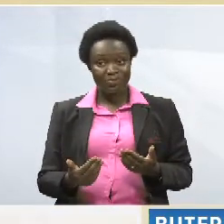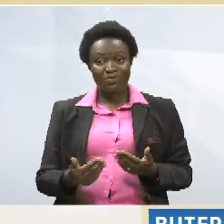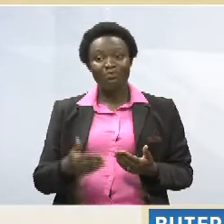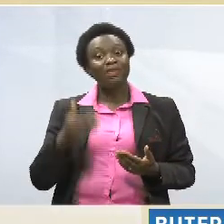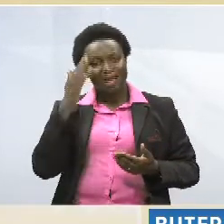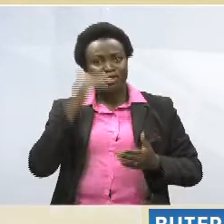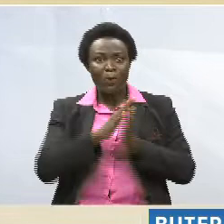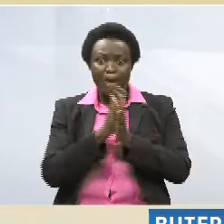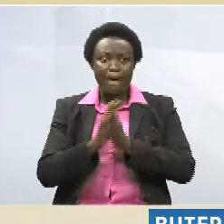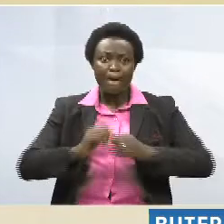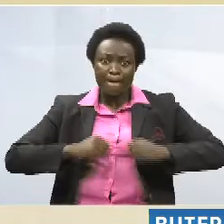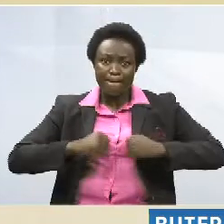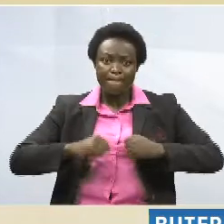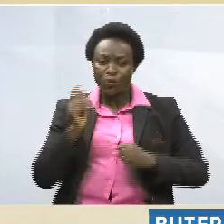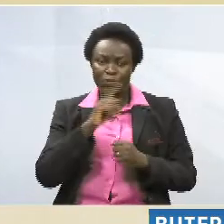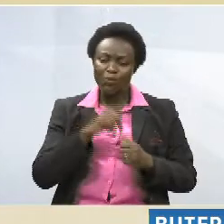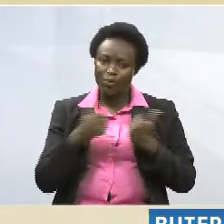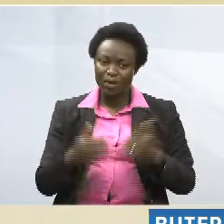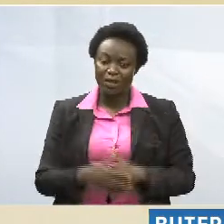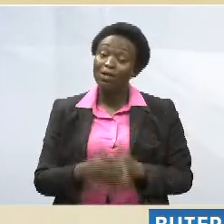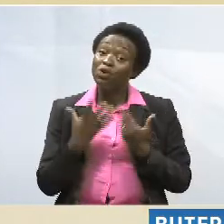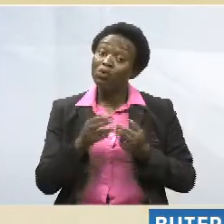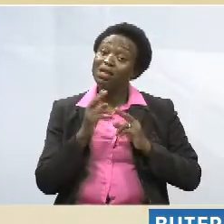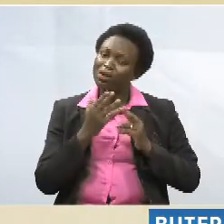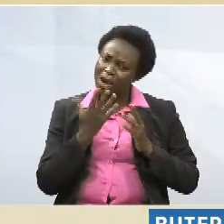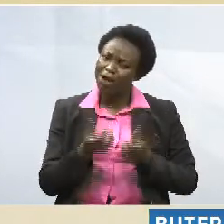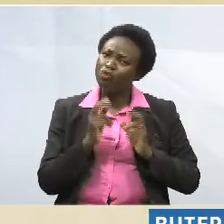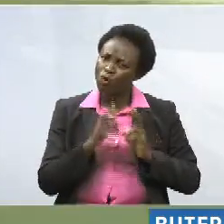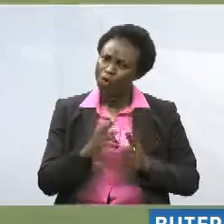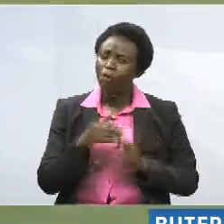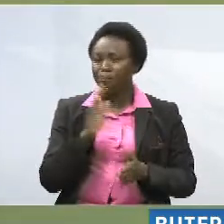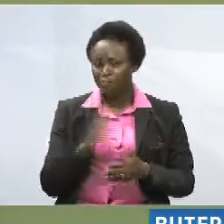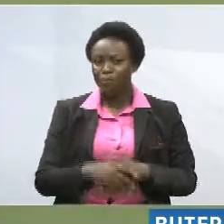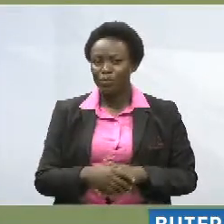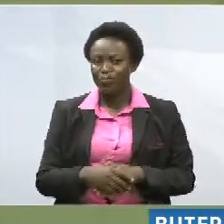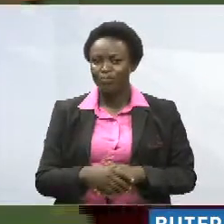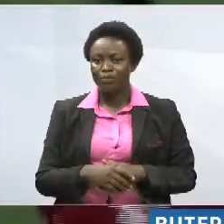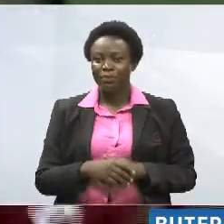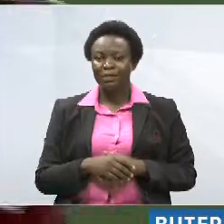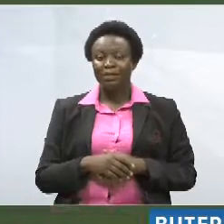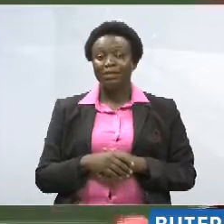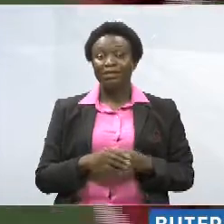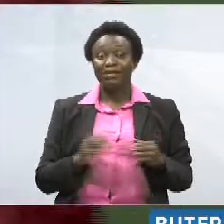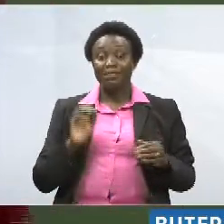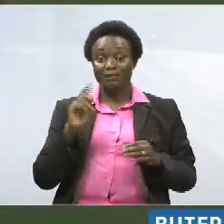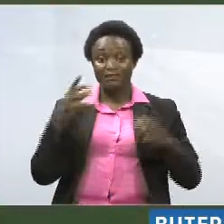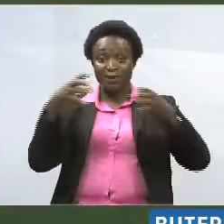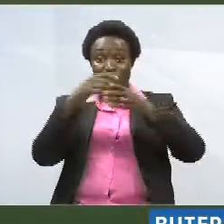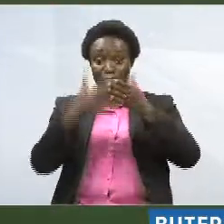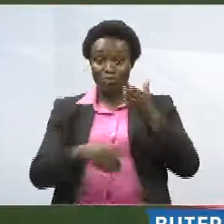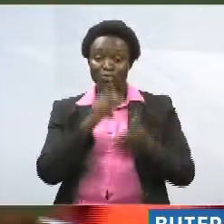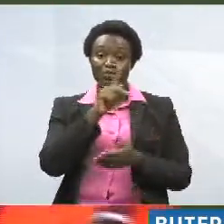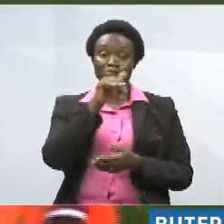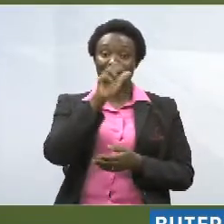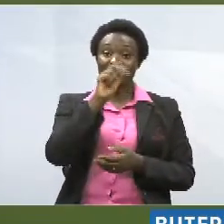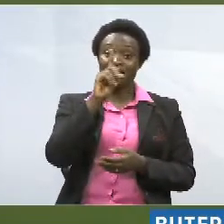ze mulina nnamu tubalinamu essuubi ly'amaanyi nnyo. Mpira ogenda okugulawo ekibinja kino ogenda kubeera wakati wa Kyaddondo ng'ettunka